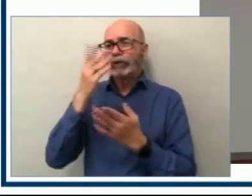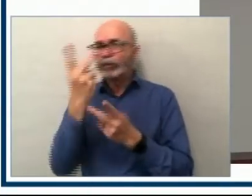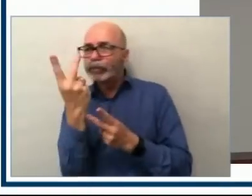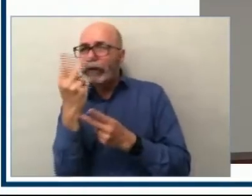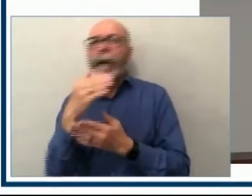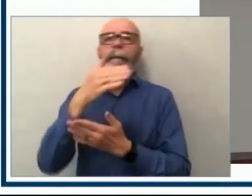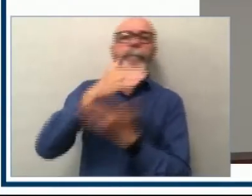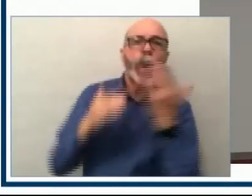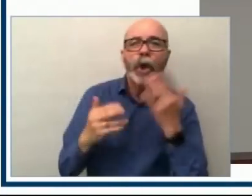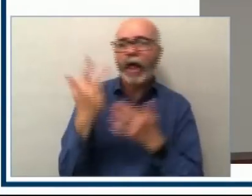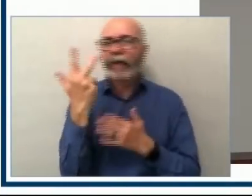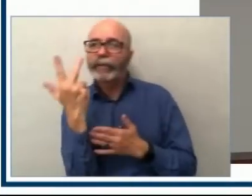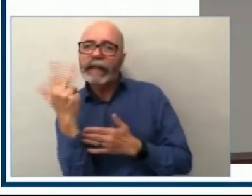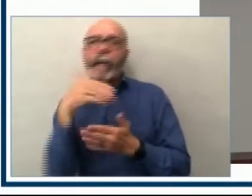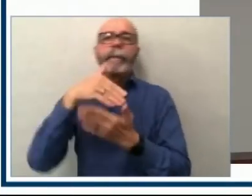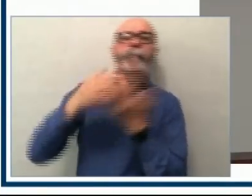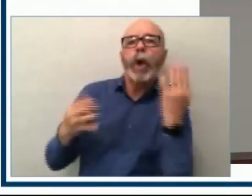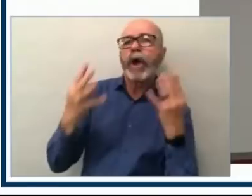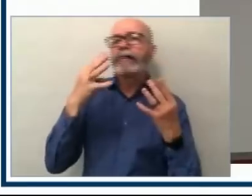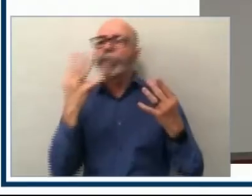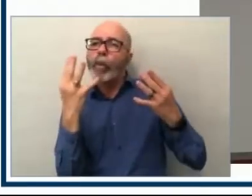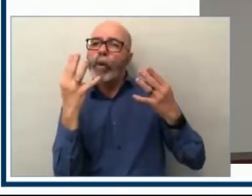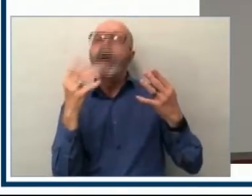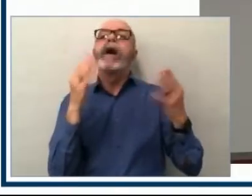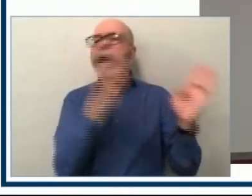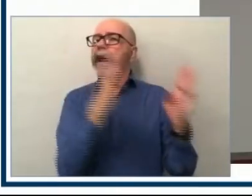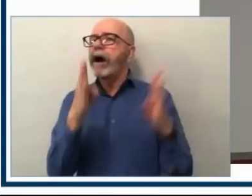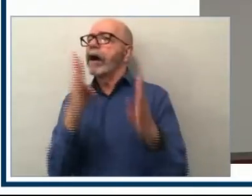so that our target is to be delivering